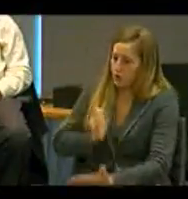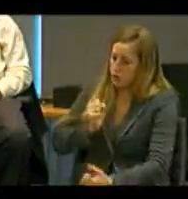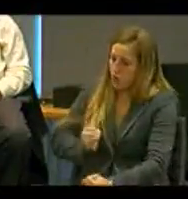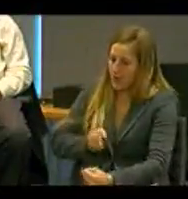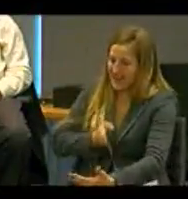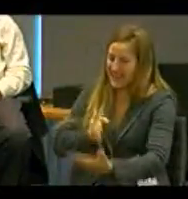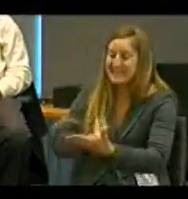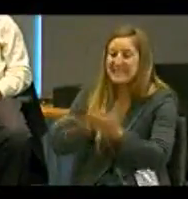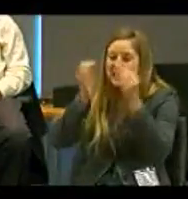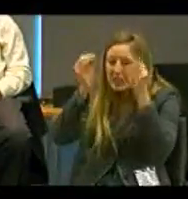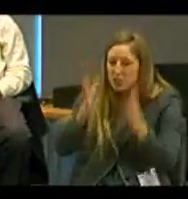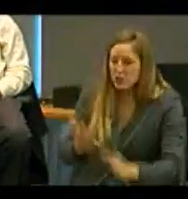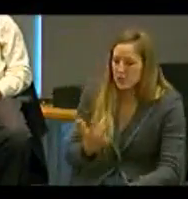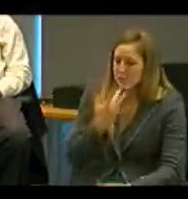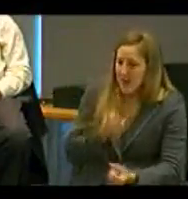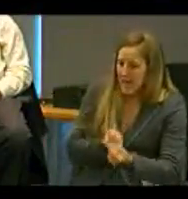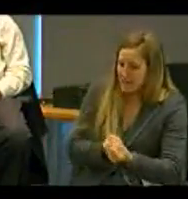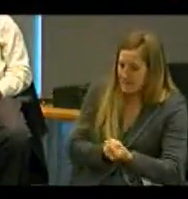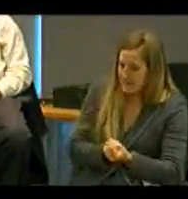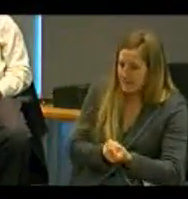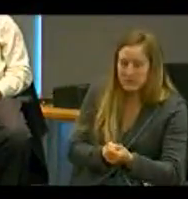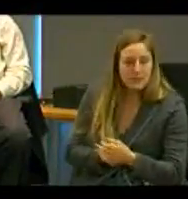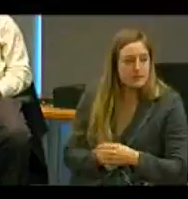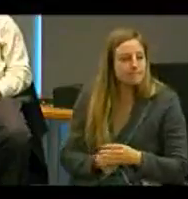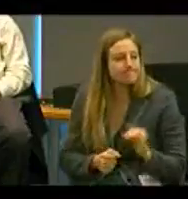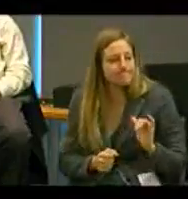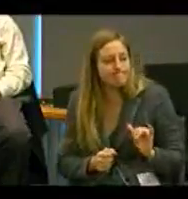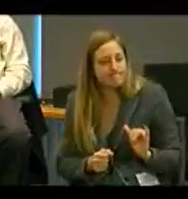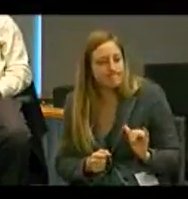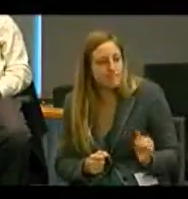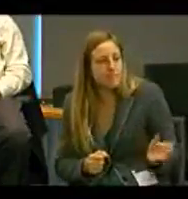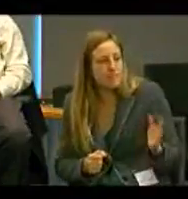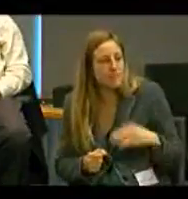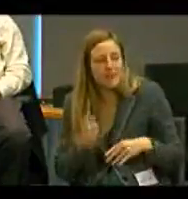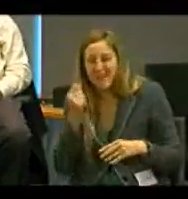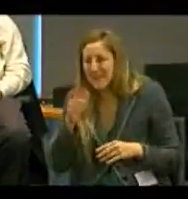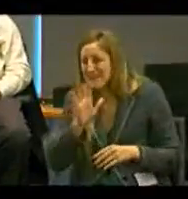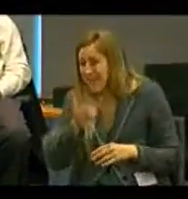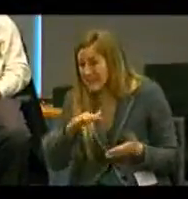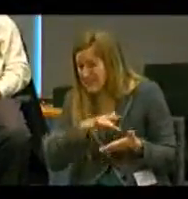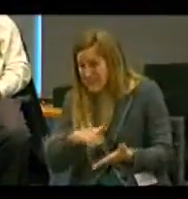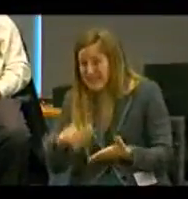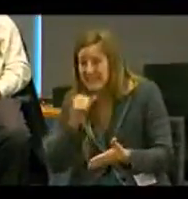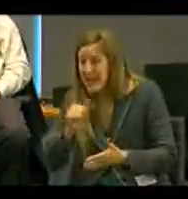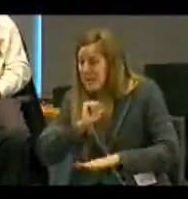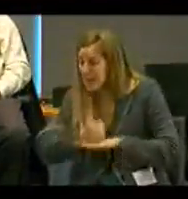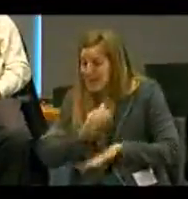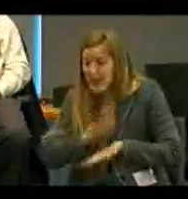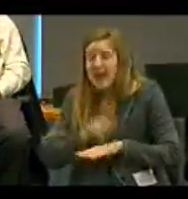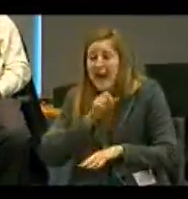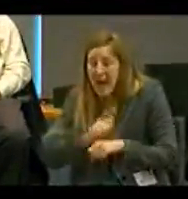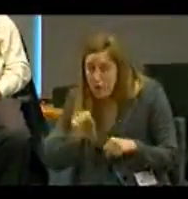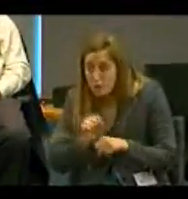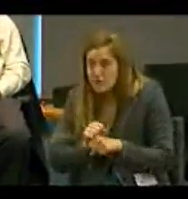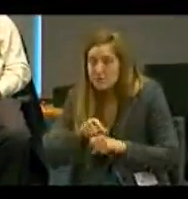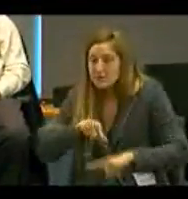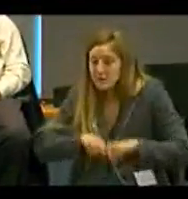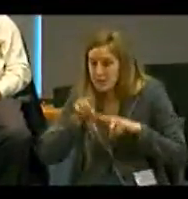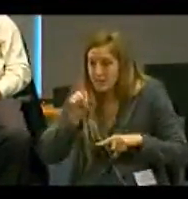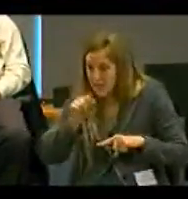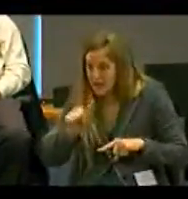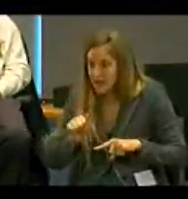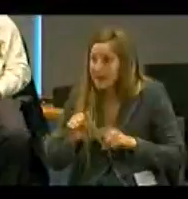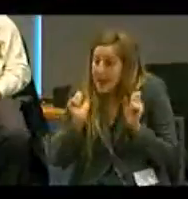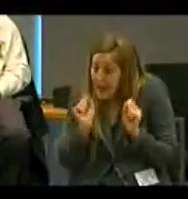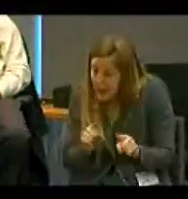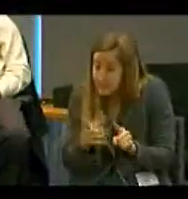bias. Just to quickly respond to that. So this Wright study was not based on actual suspension data. Again, it was asking parents, had their child